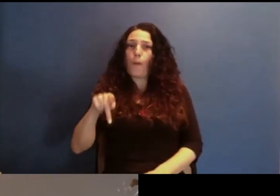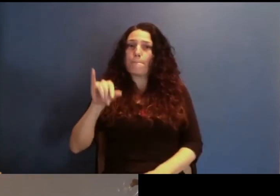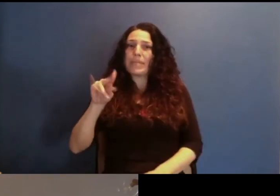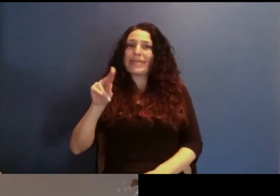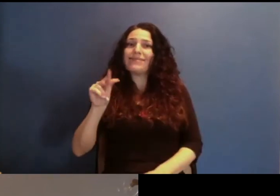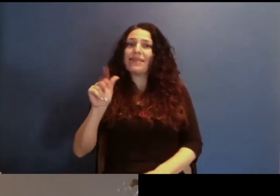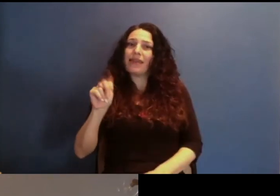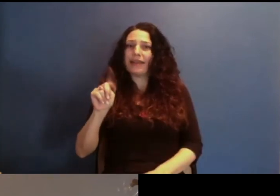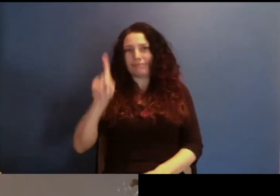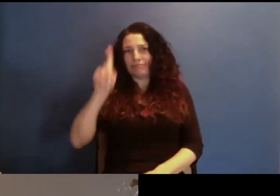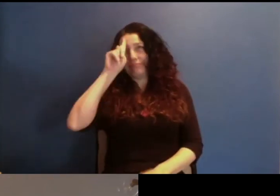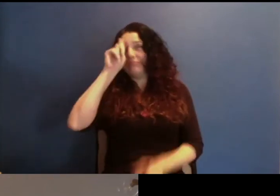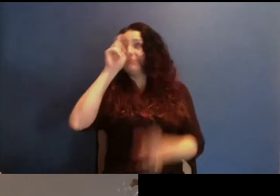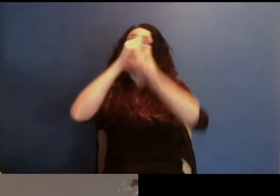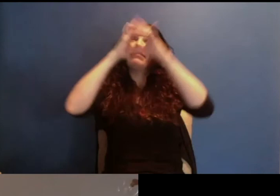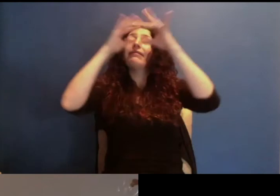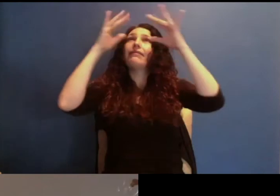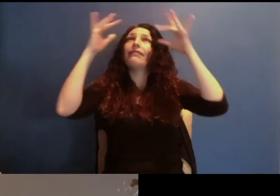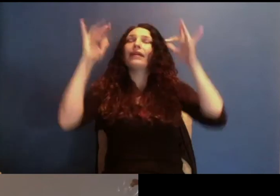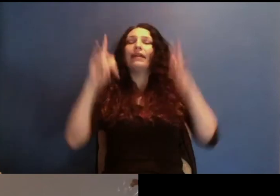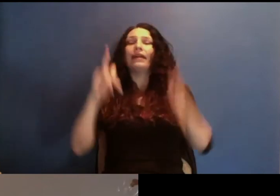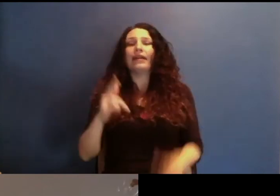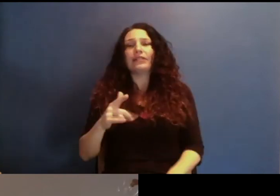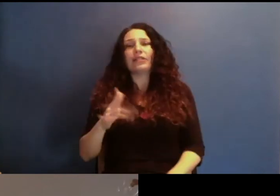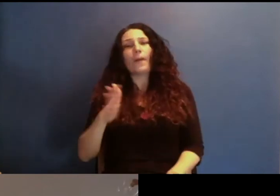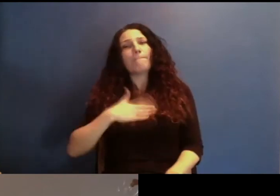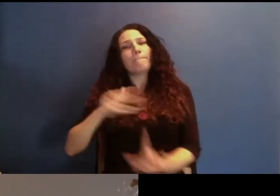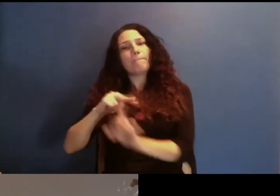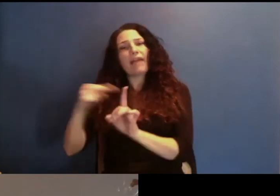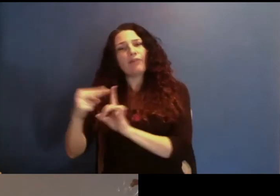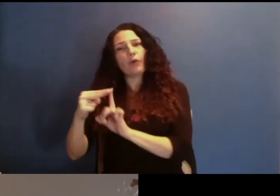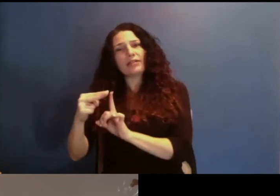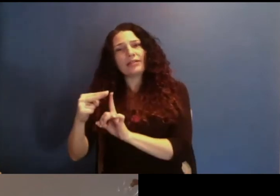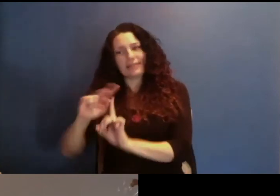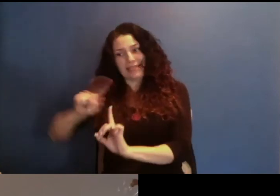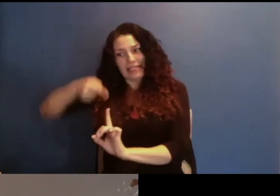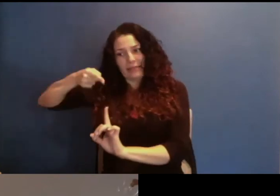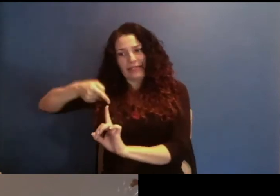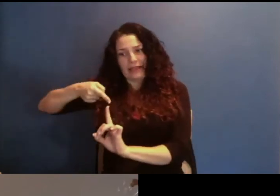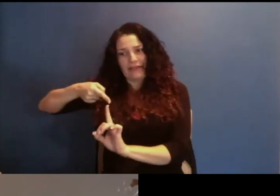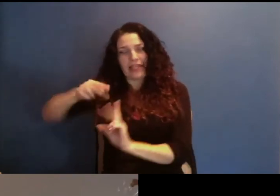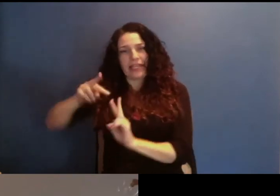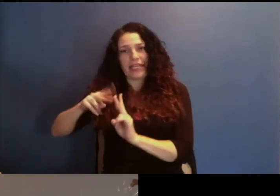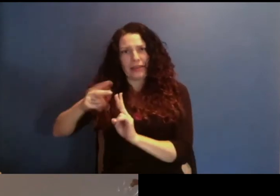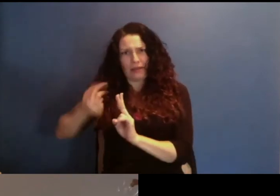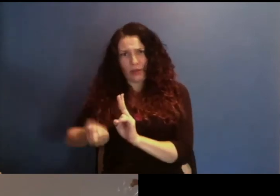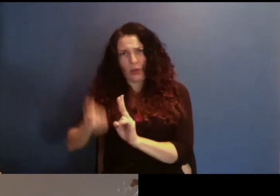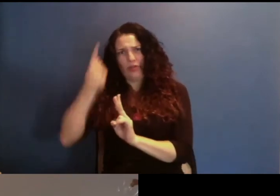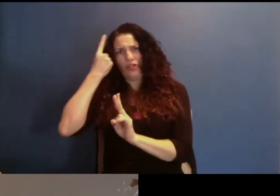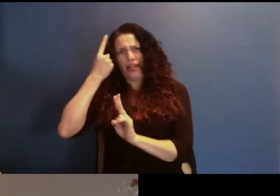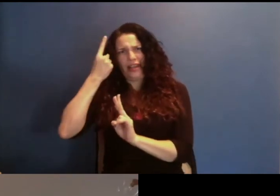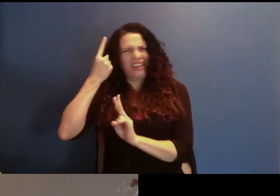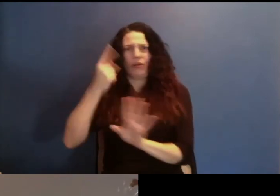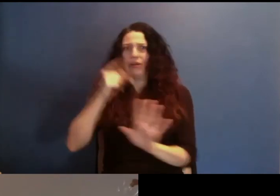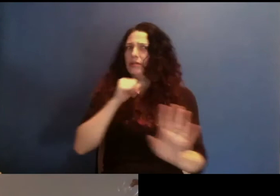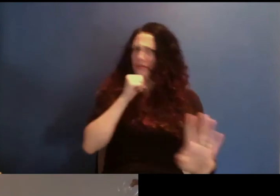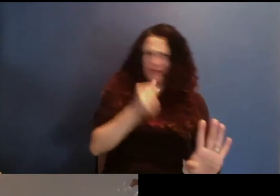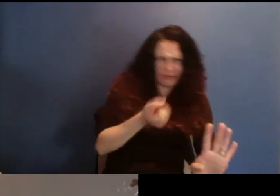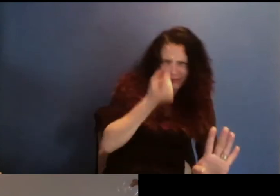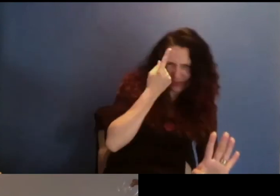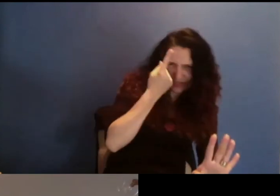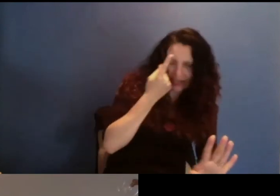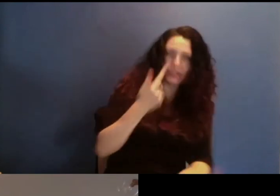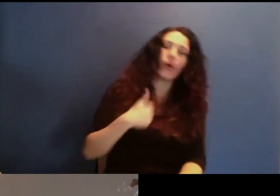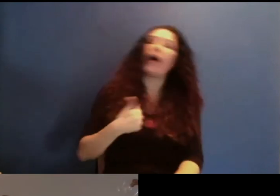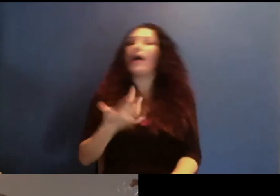that like either you get it or you don't. So it's like, I feel like the people that I've worked with, I've been really lucky. Do they just understand what I want to do, and they're not